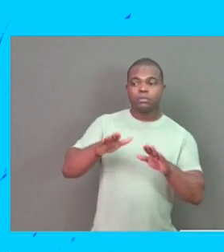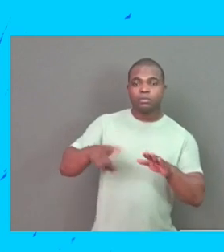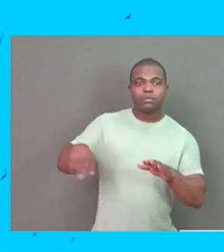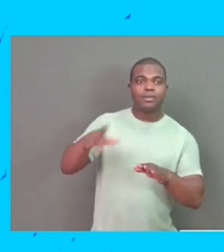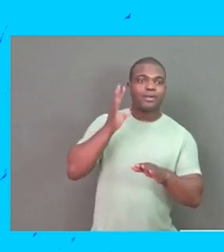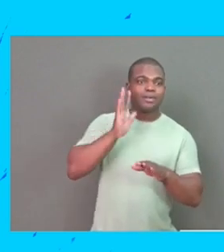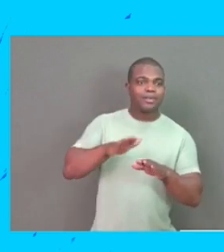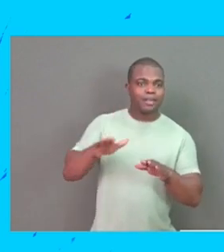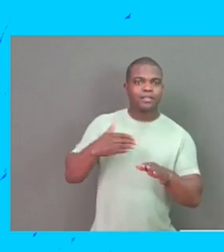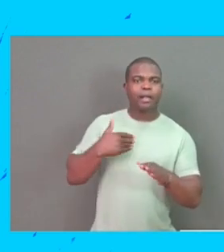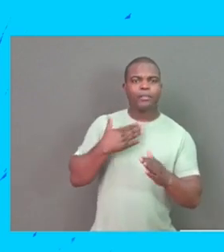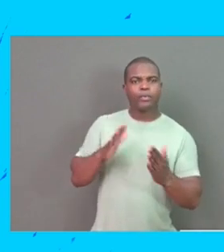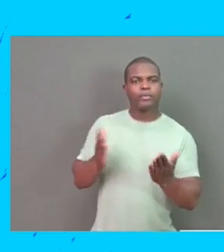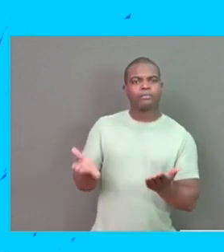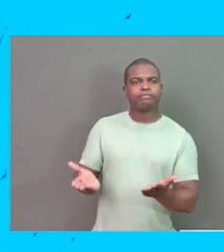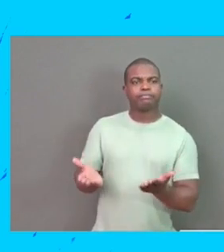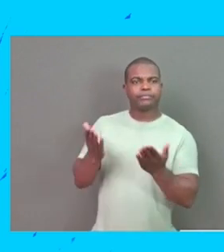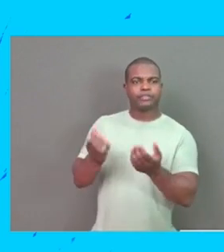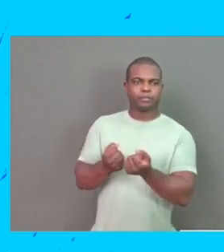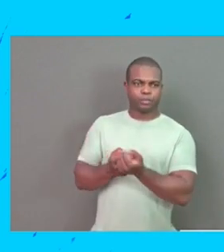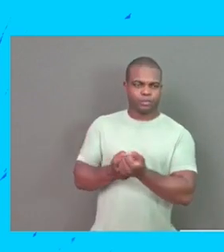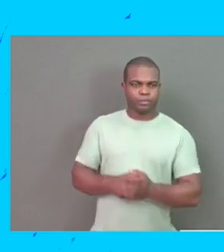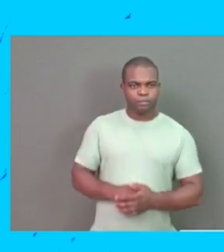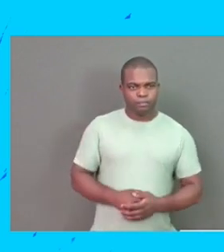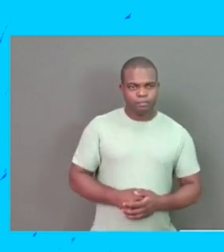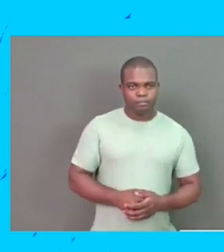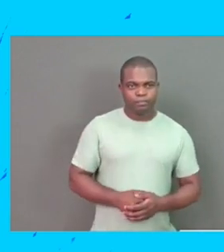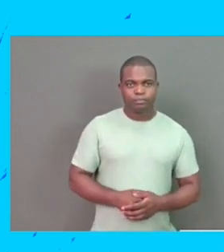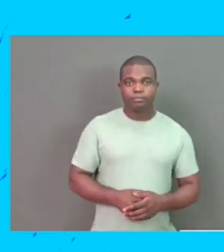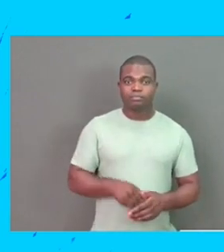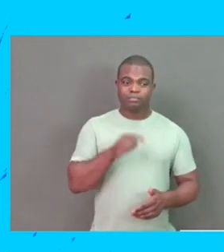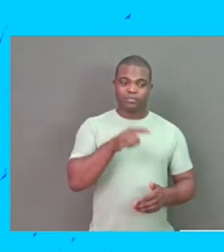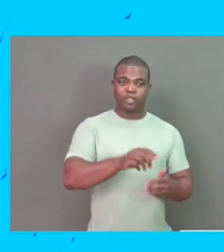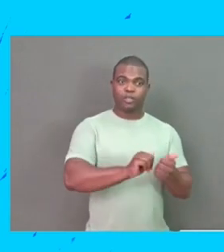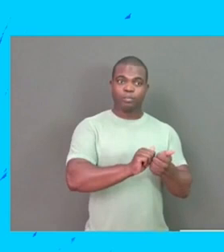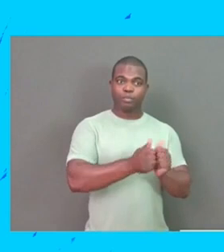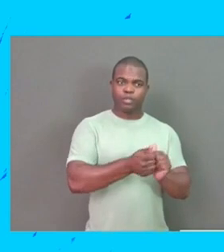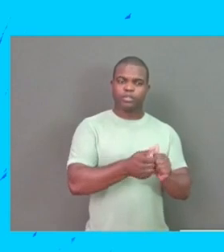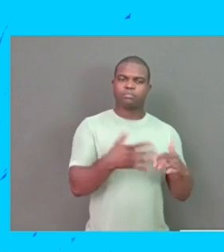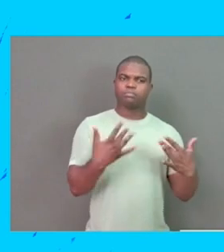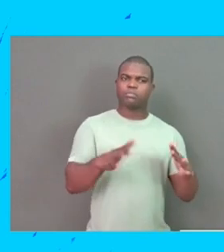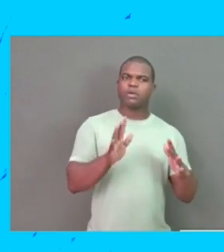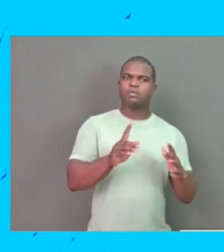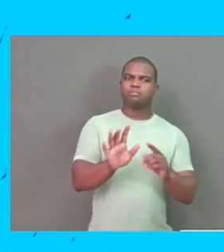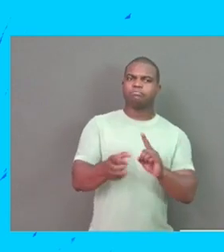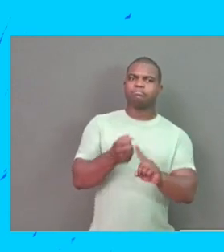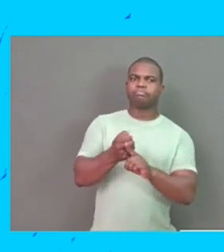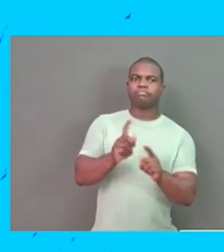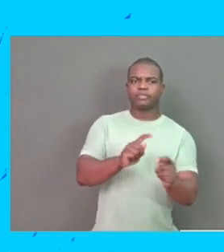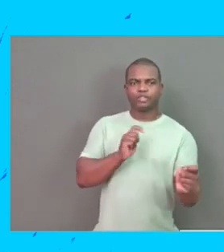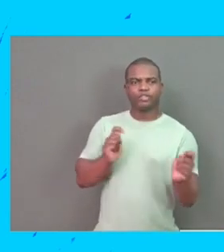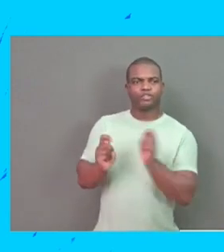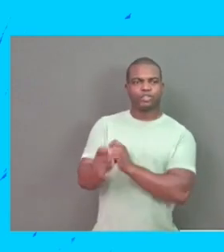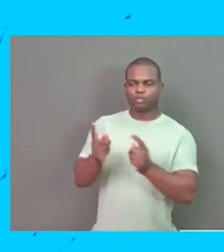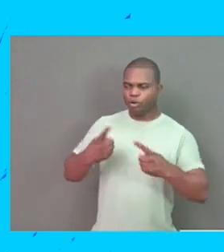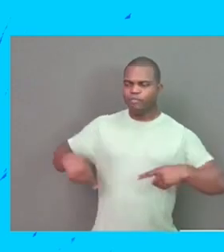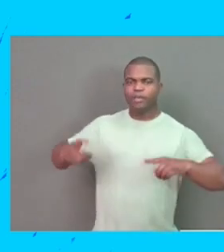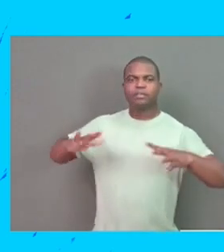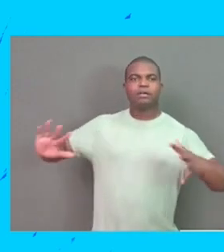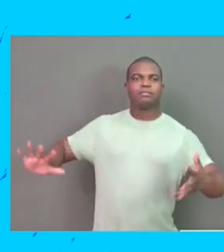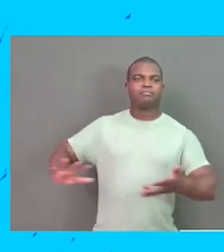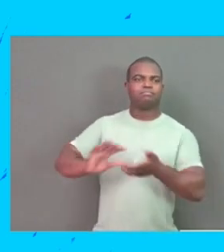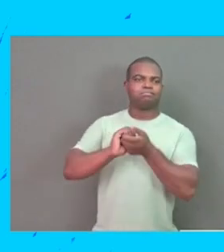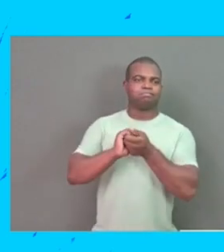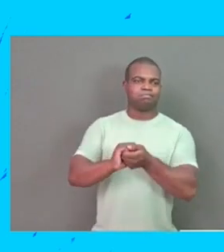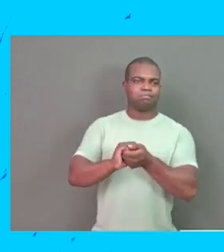great catalyst to bring us together, to forge character through discipline, through sorority and teamwork, this new